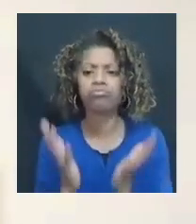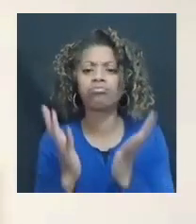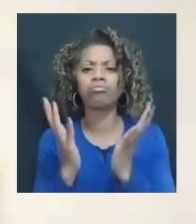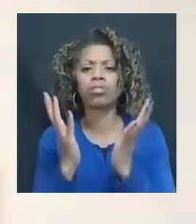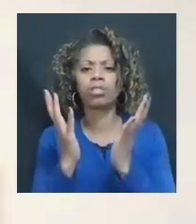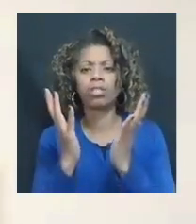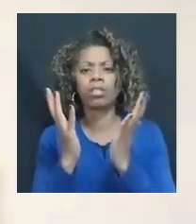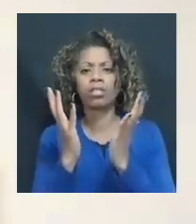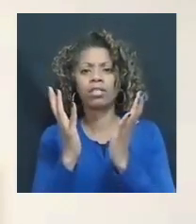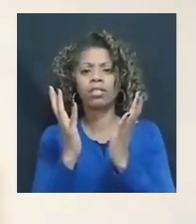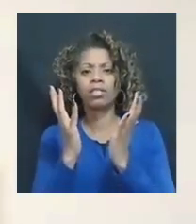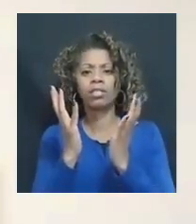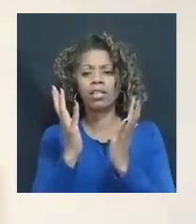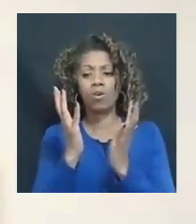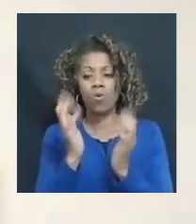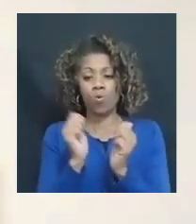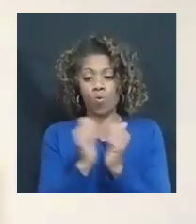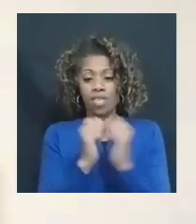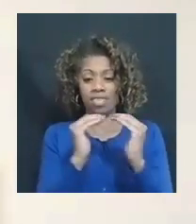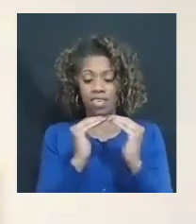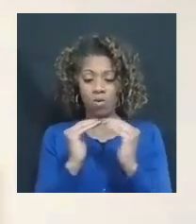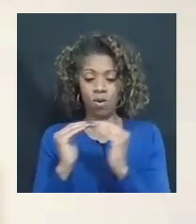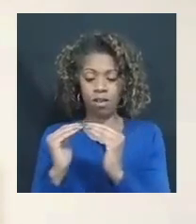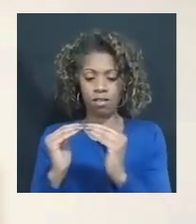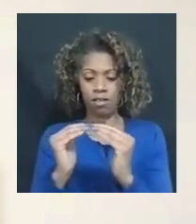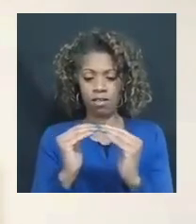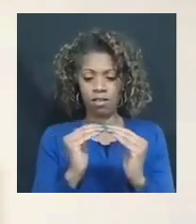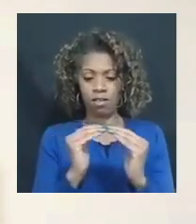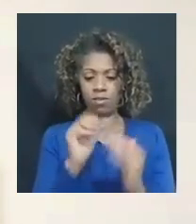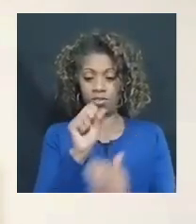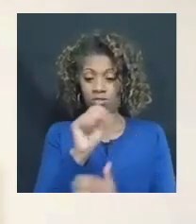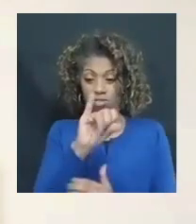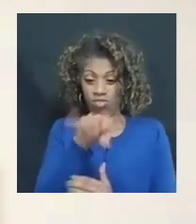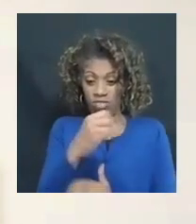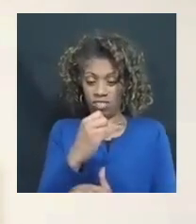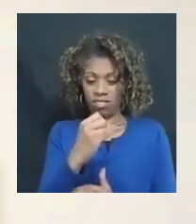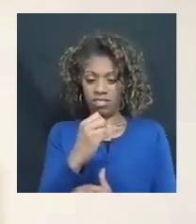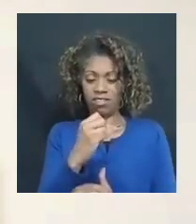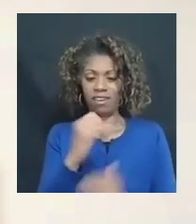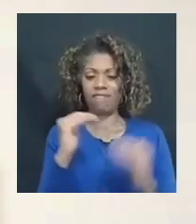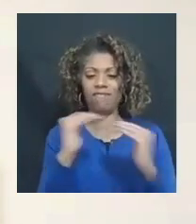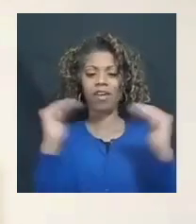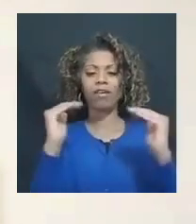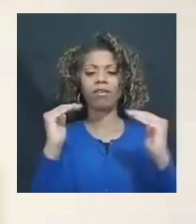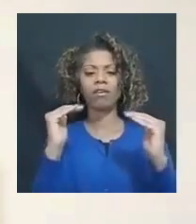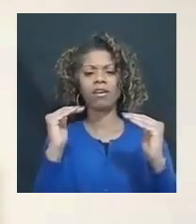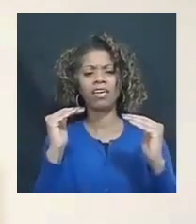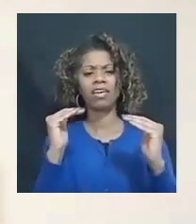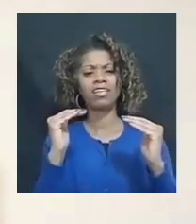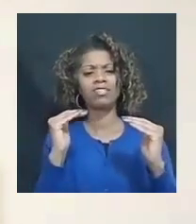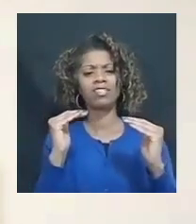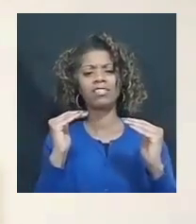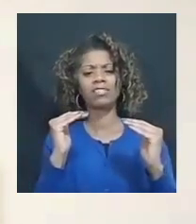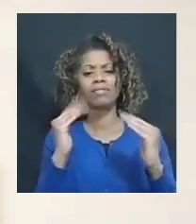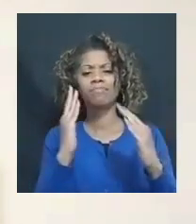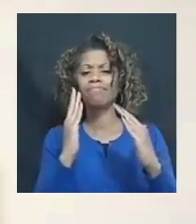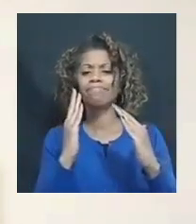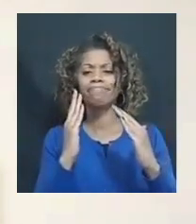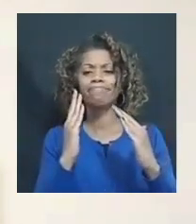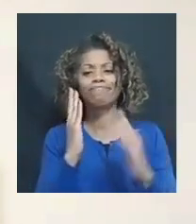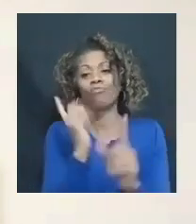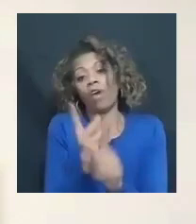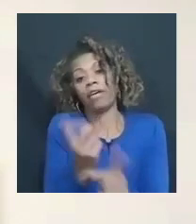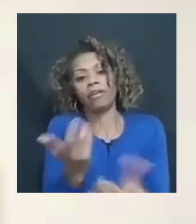and social justice and dignity and fairness and for what's just plain right. For that, I commend you, and I thank you